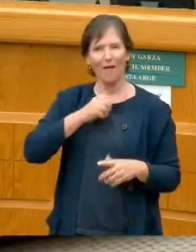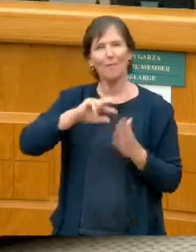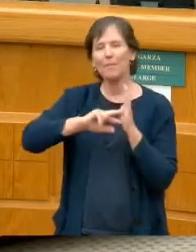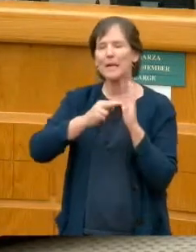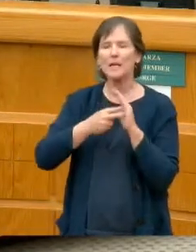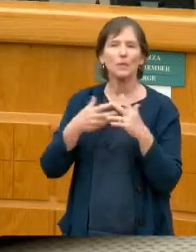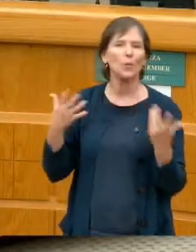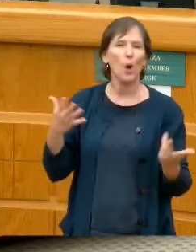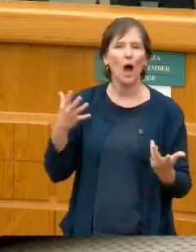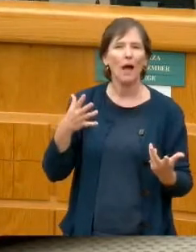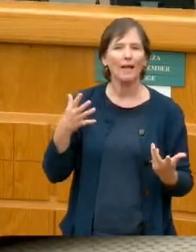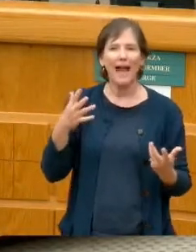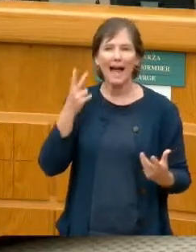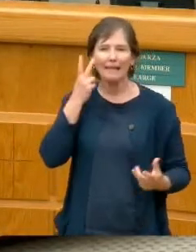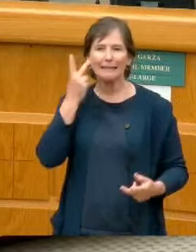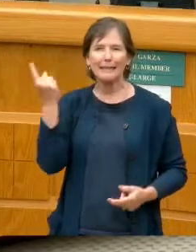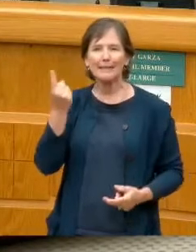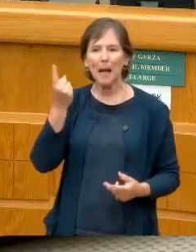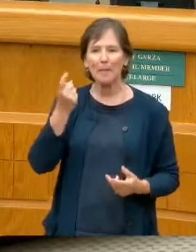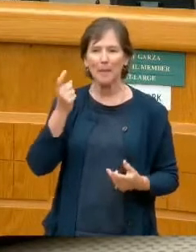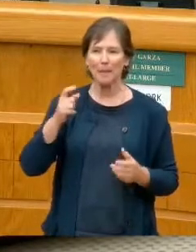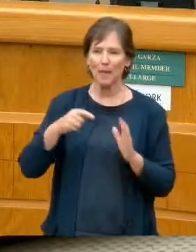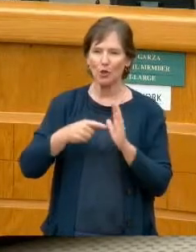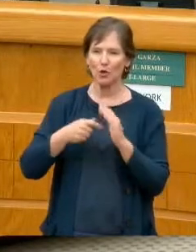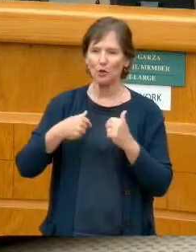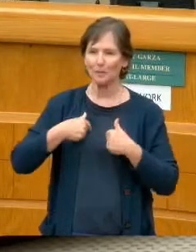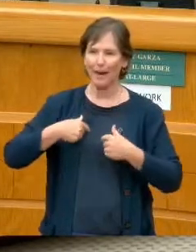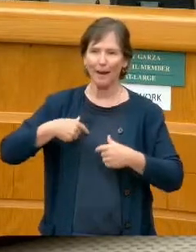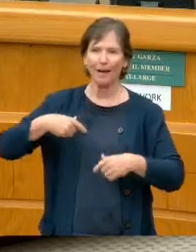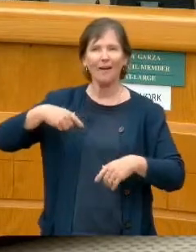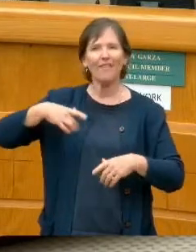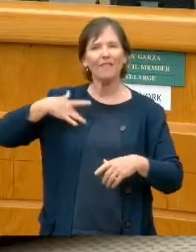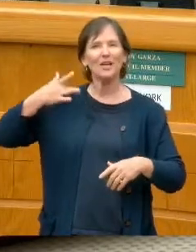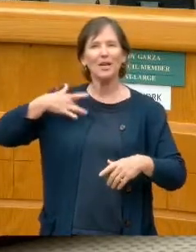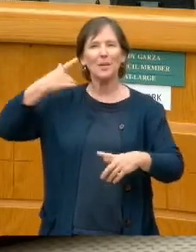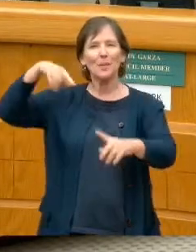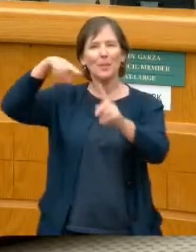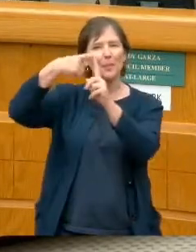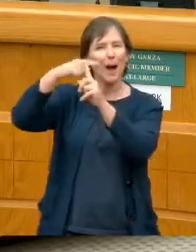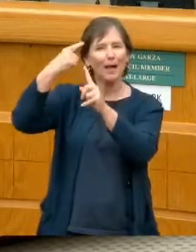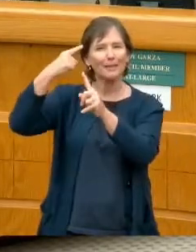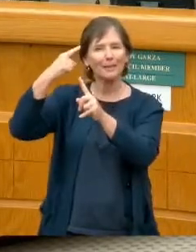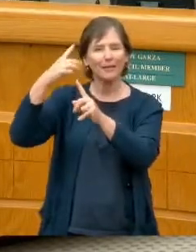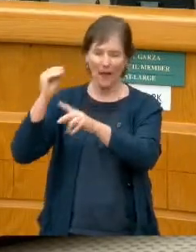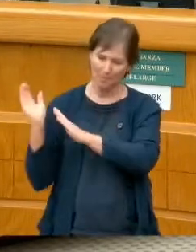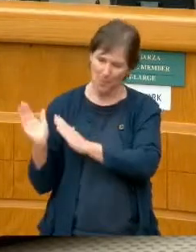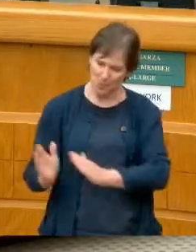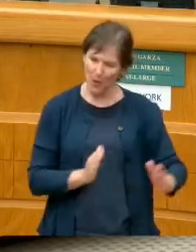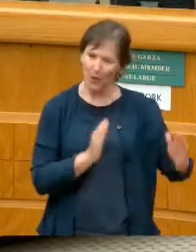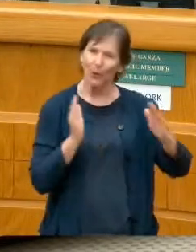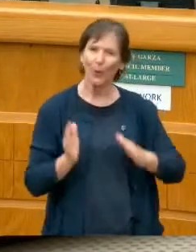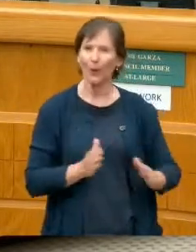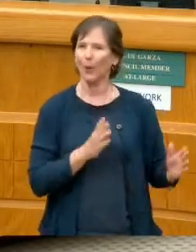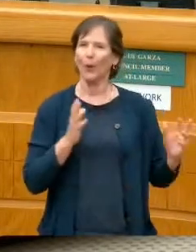brings optimism and a sense of preparedness, because it's such a